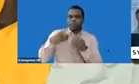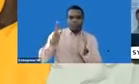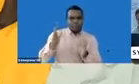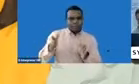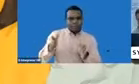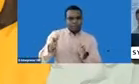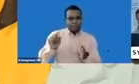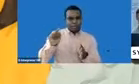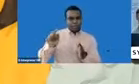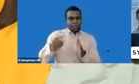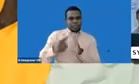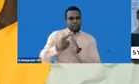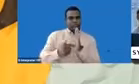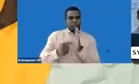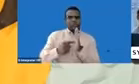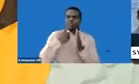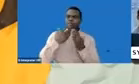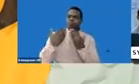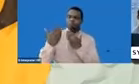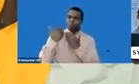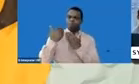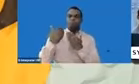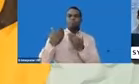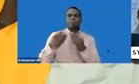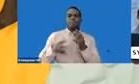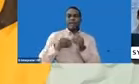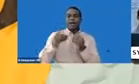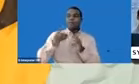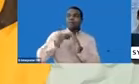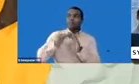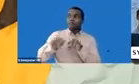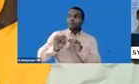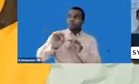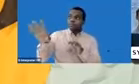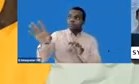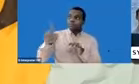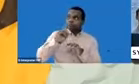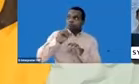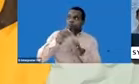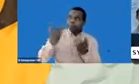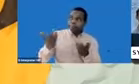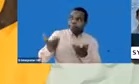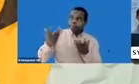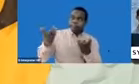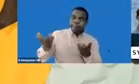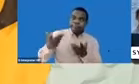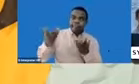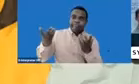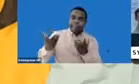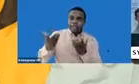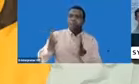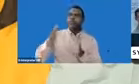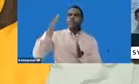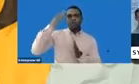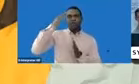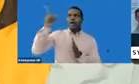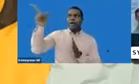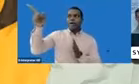the repository recommends, to provide a timeline for fixing the issue, and that has two